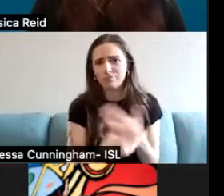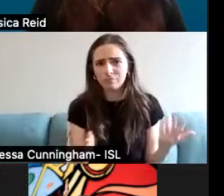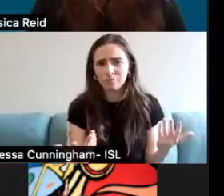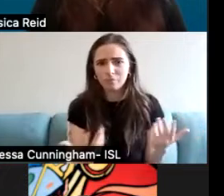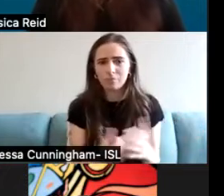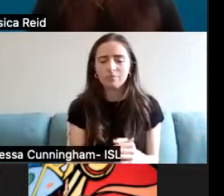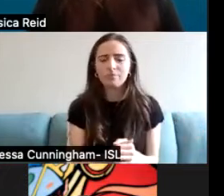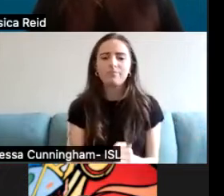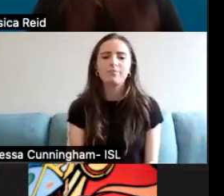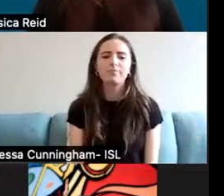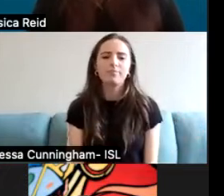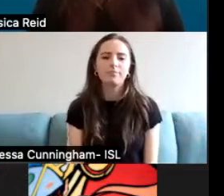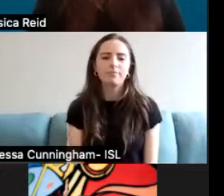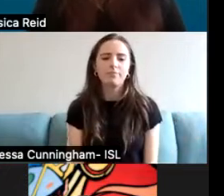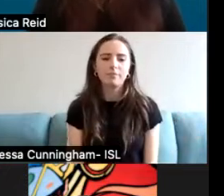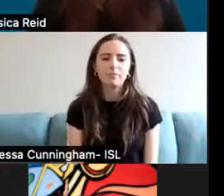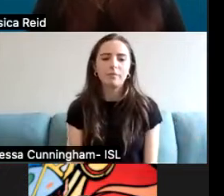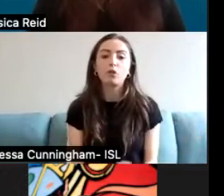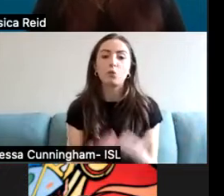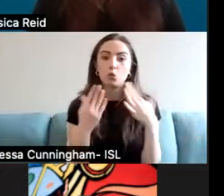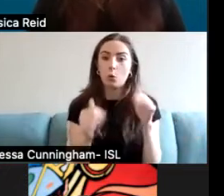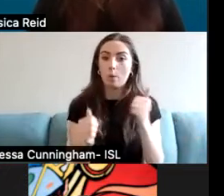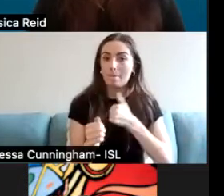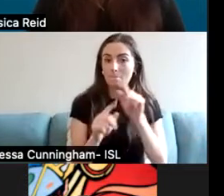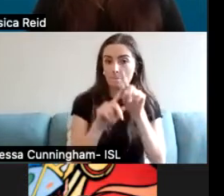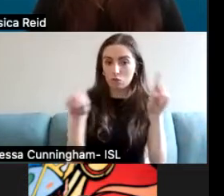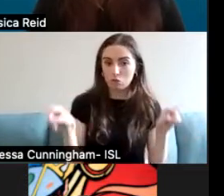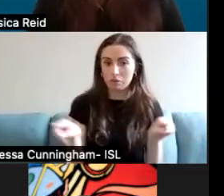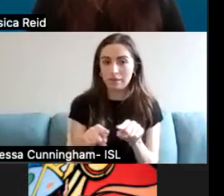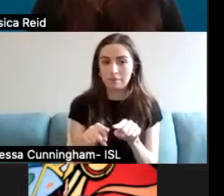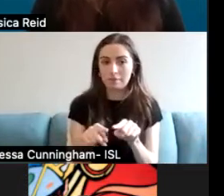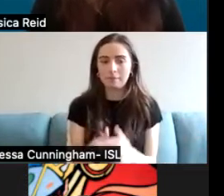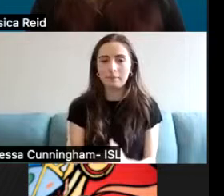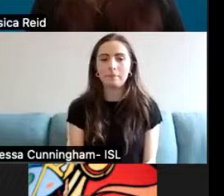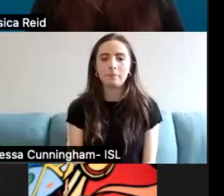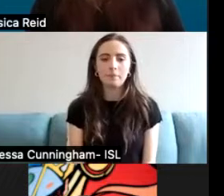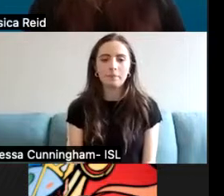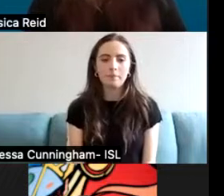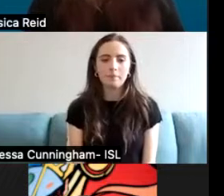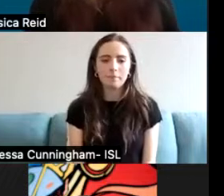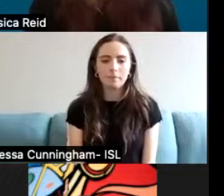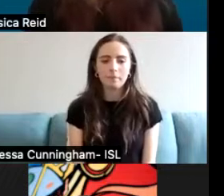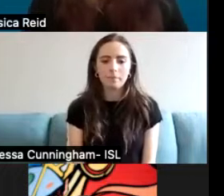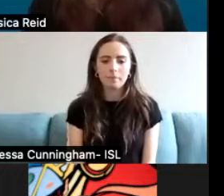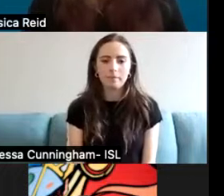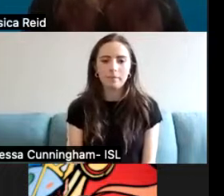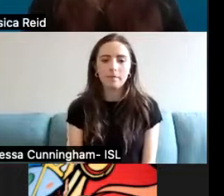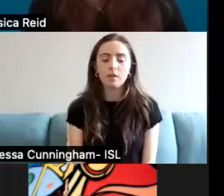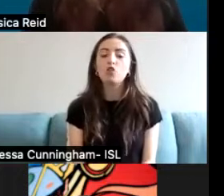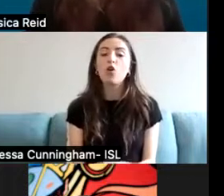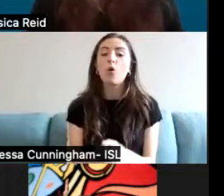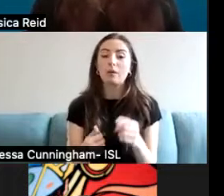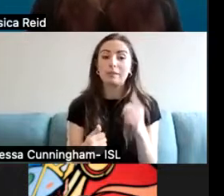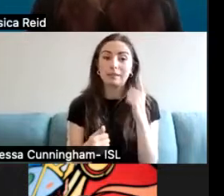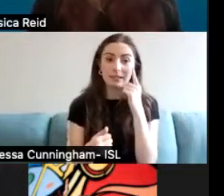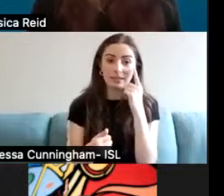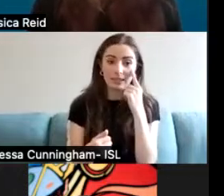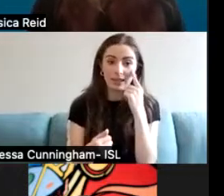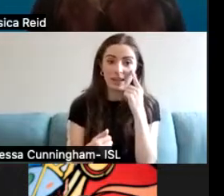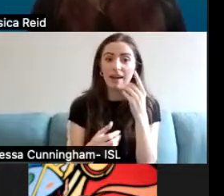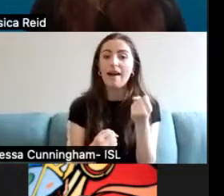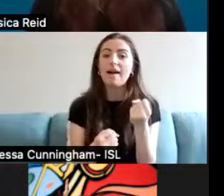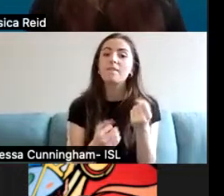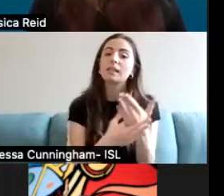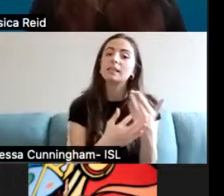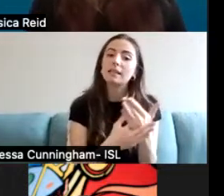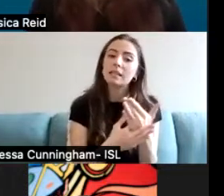let's take a look at my screen and I'll show you how it all works. Okay, so in front of me I have an accessible version of a document,